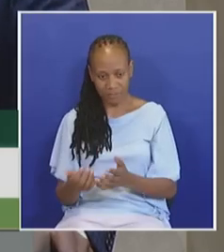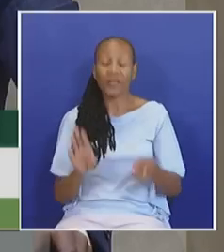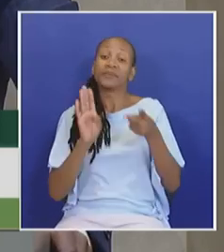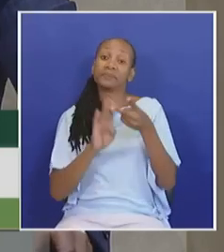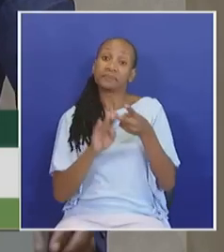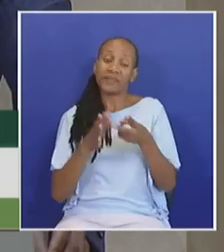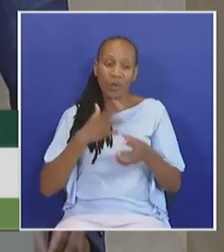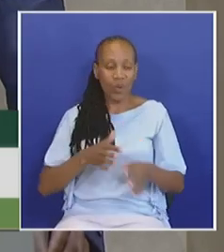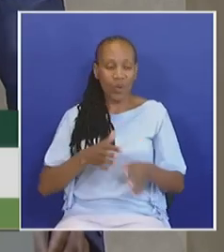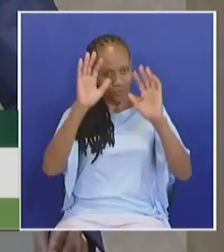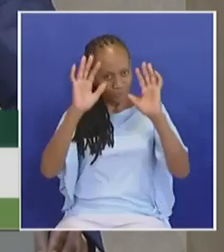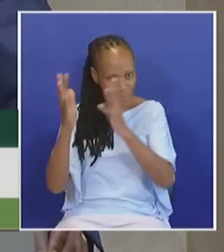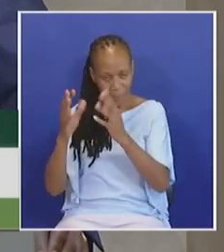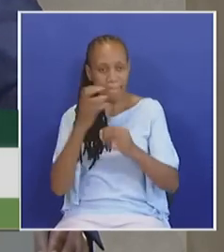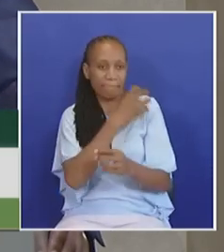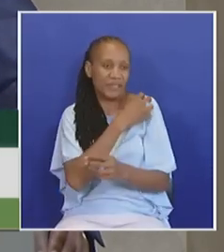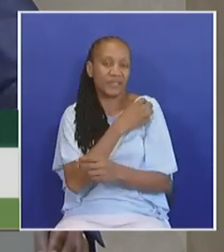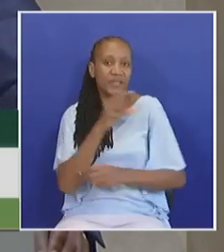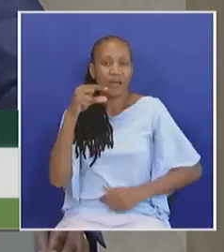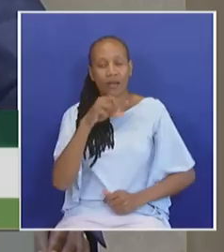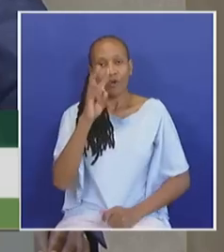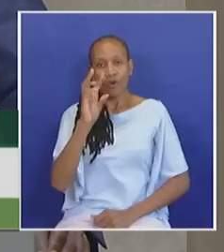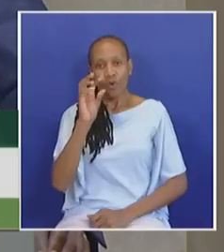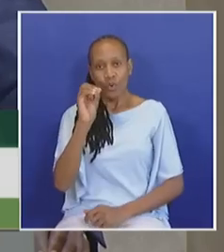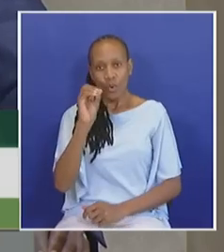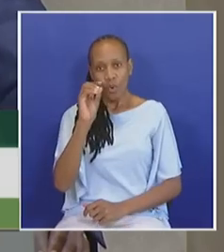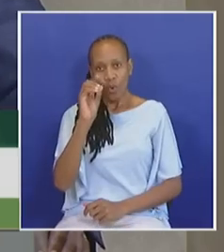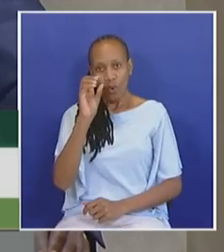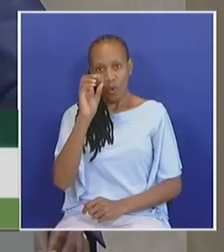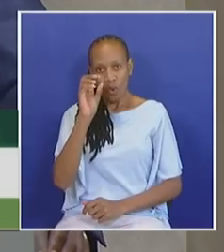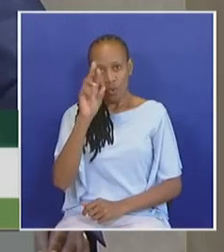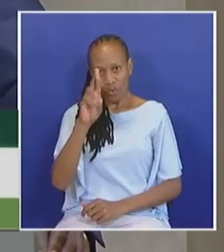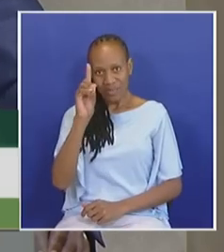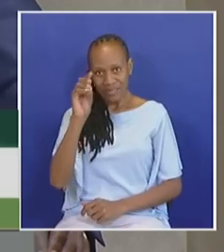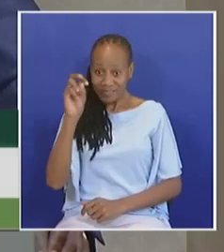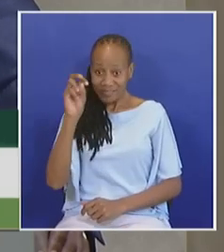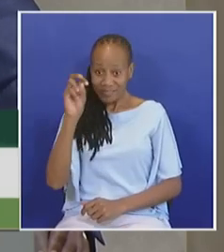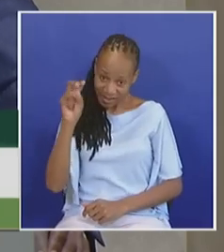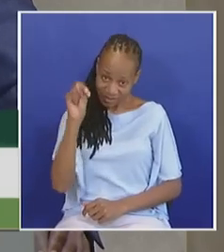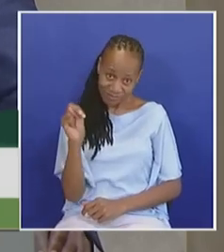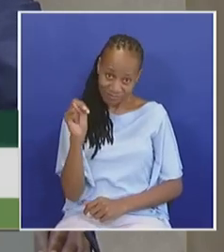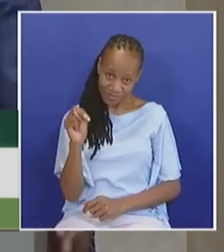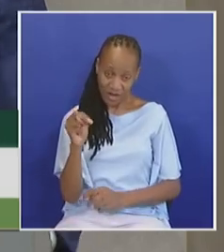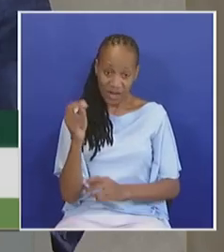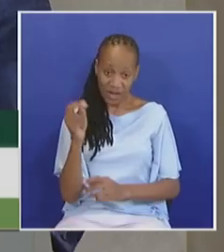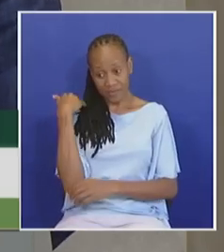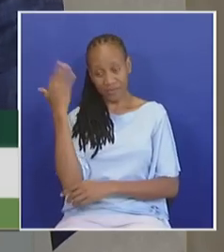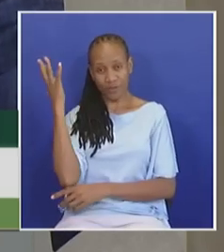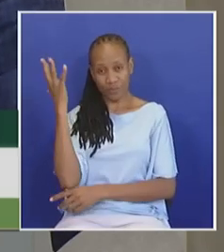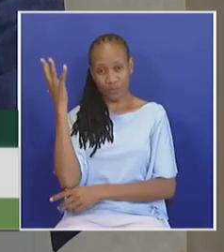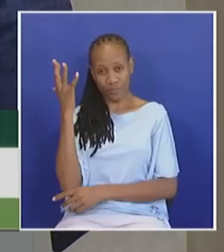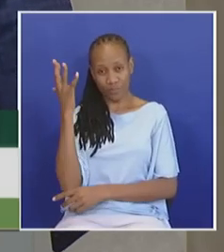the Minister, Pravin Gordon's budget speech, as it will crystallize the plans identified in the ANC